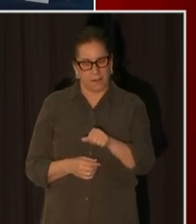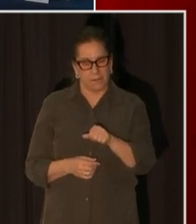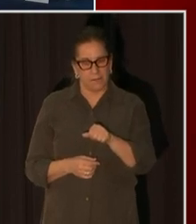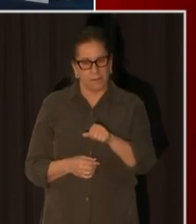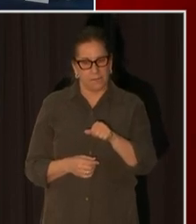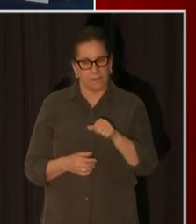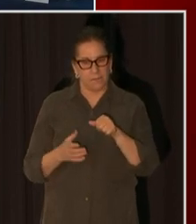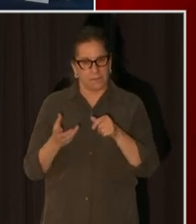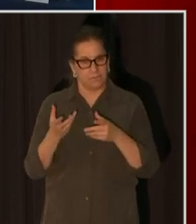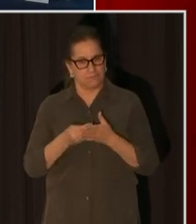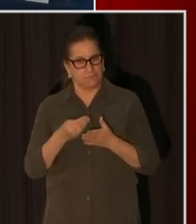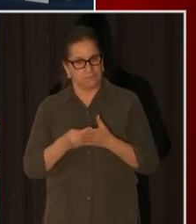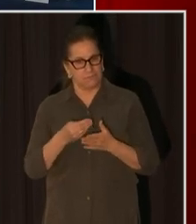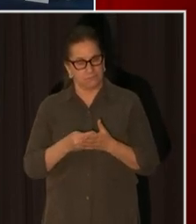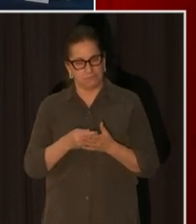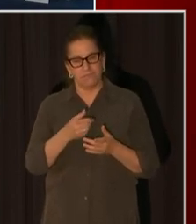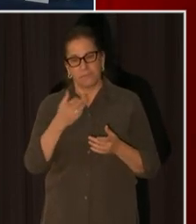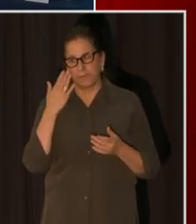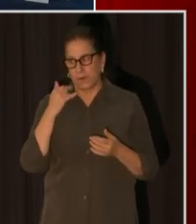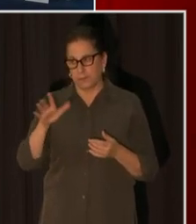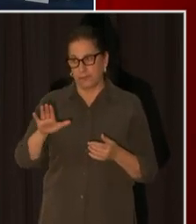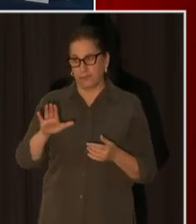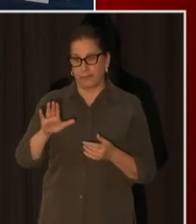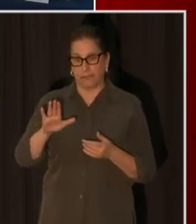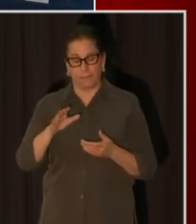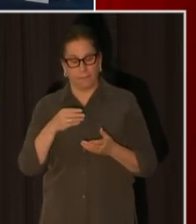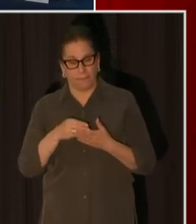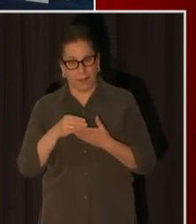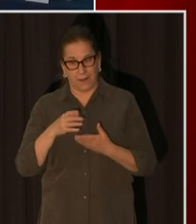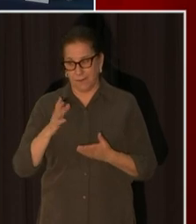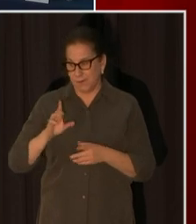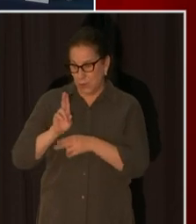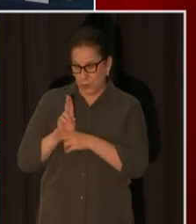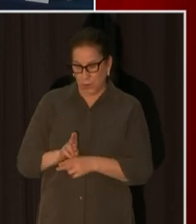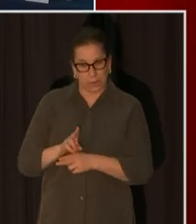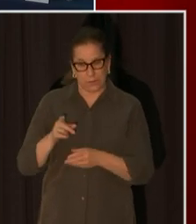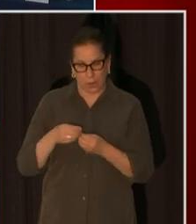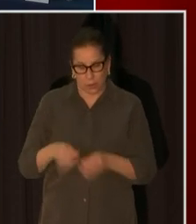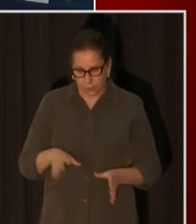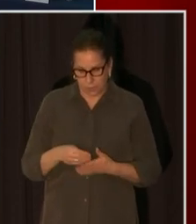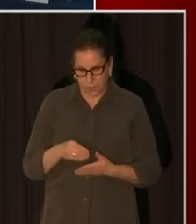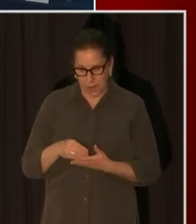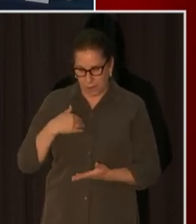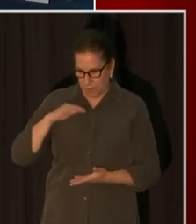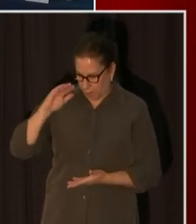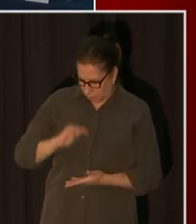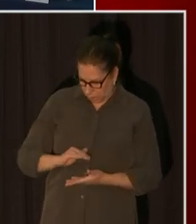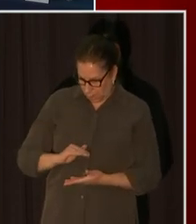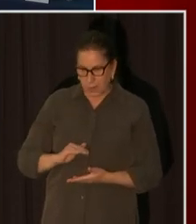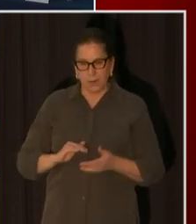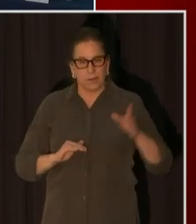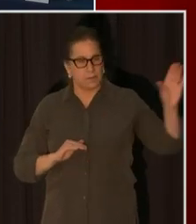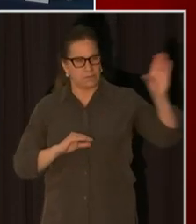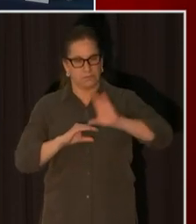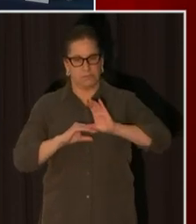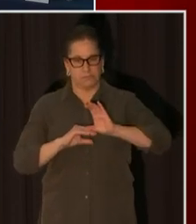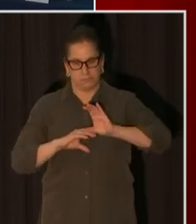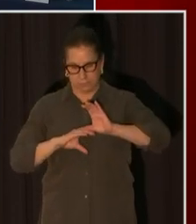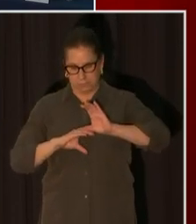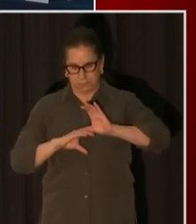weekly, which is very different than some states. And with the CARES Act, we're now able to add on